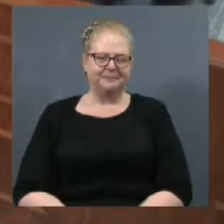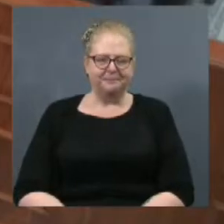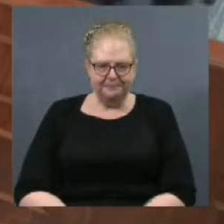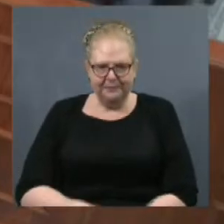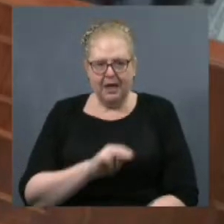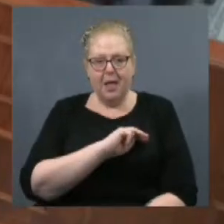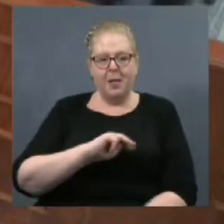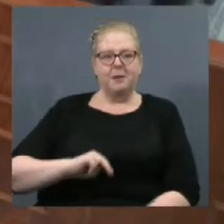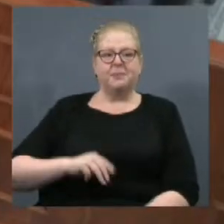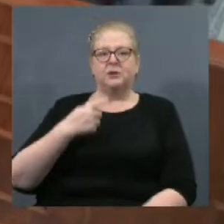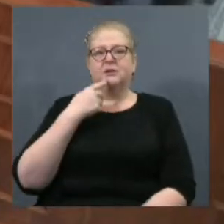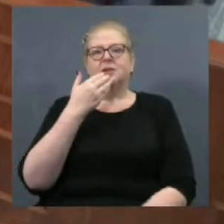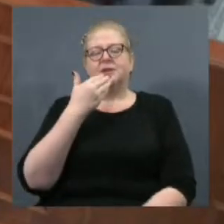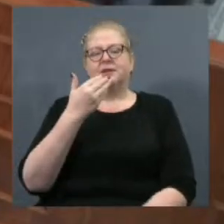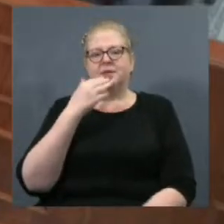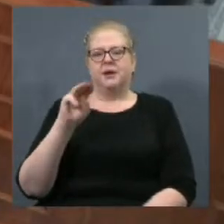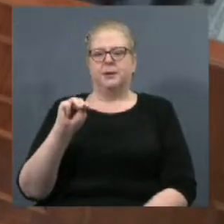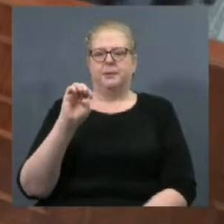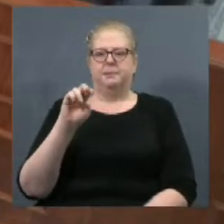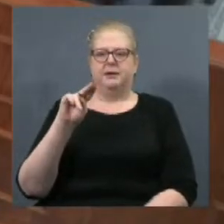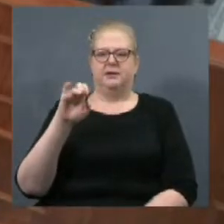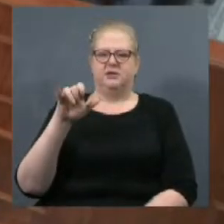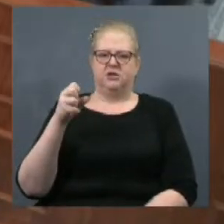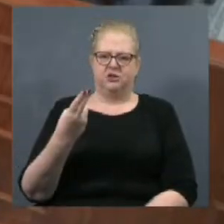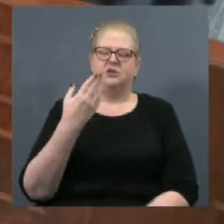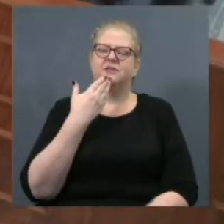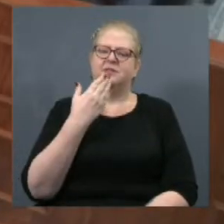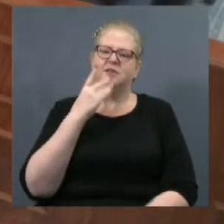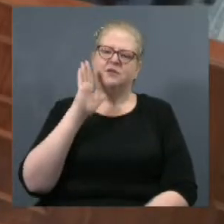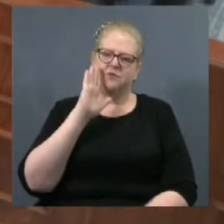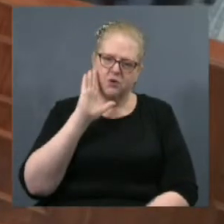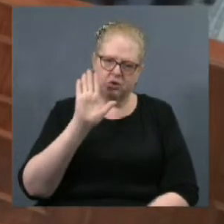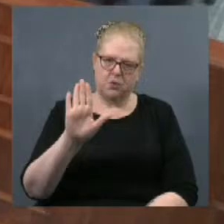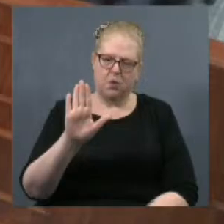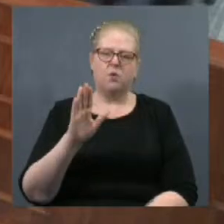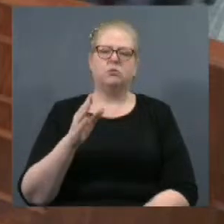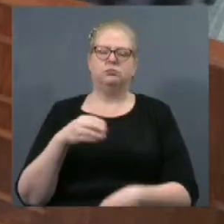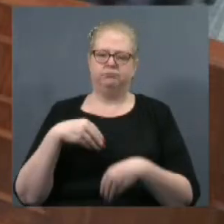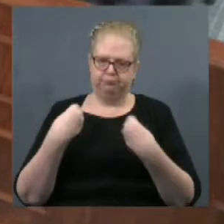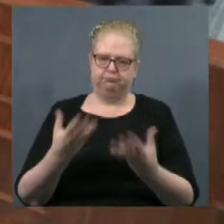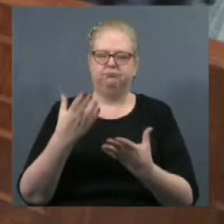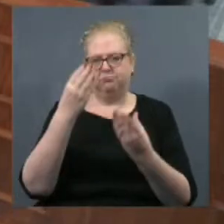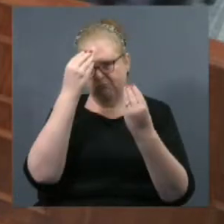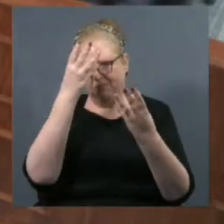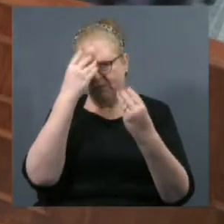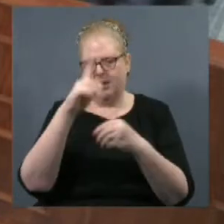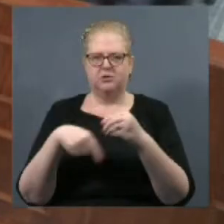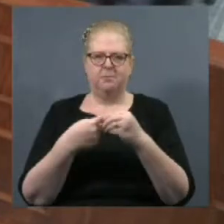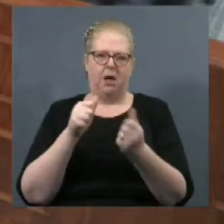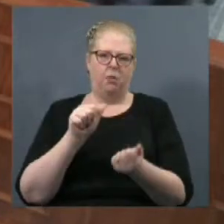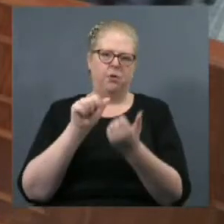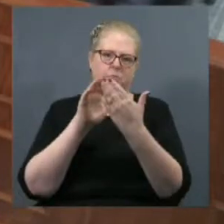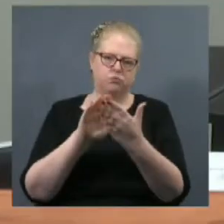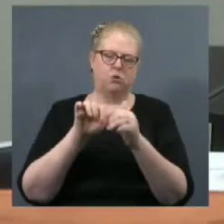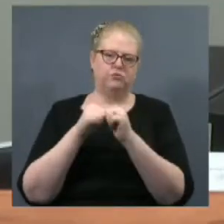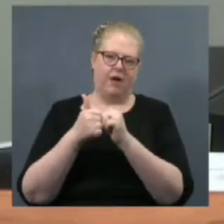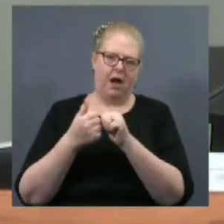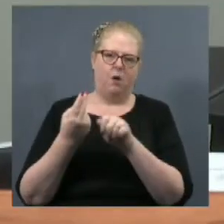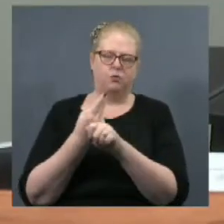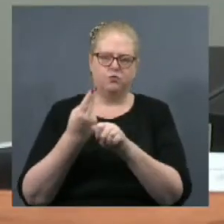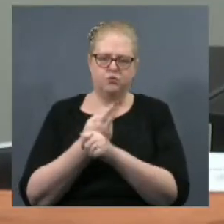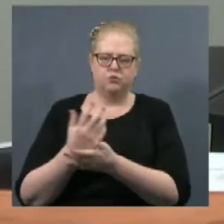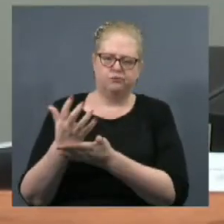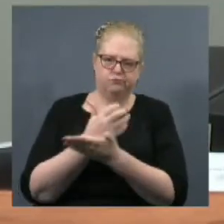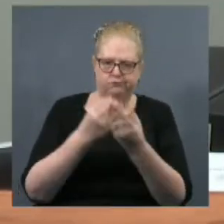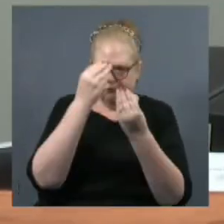sharing this data-driven approach at this point in time that we know that hopefully we'll continue to see more cost efficiencies